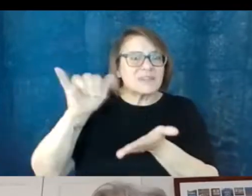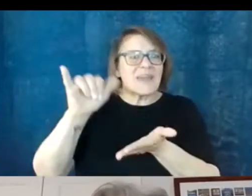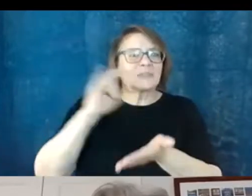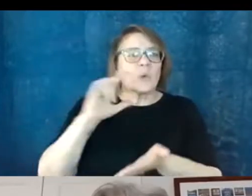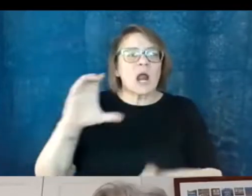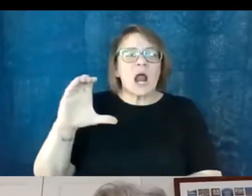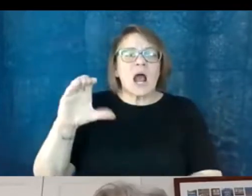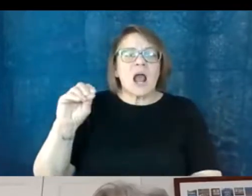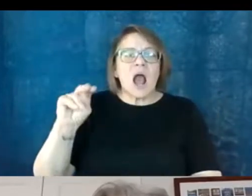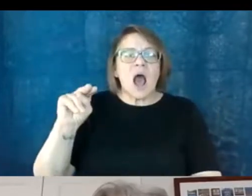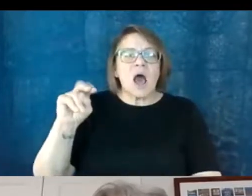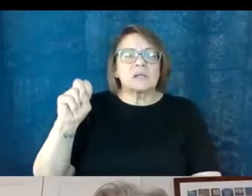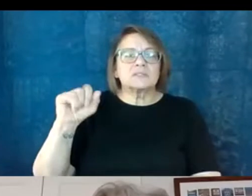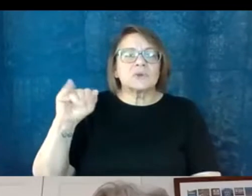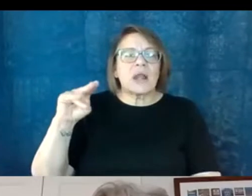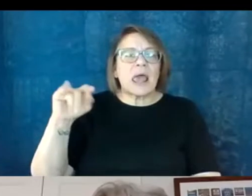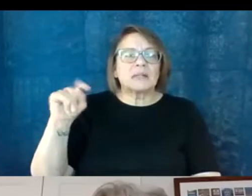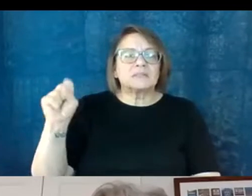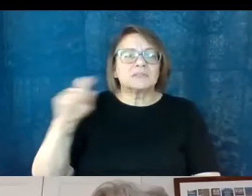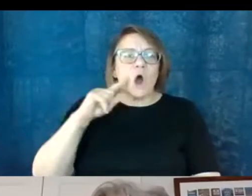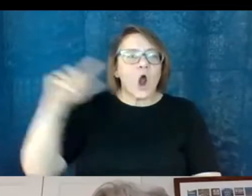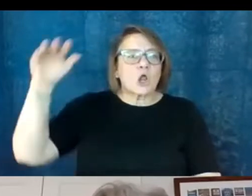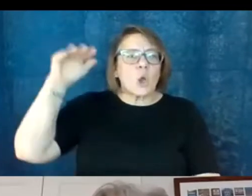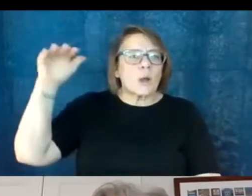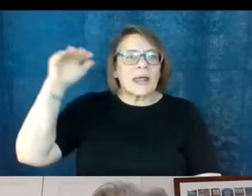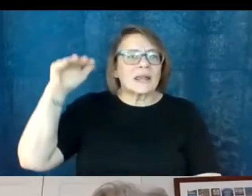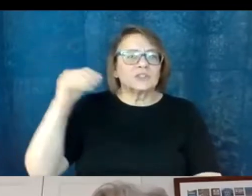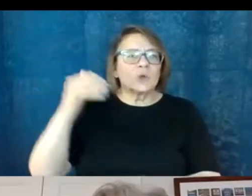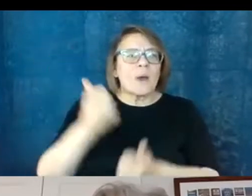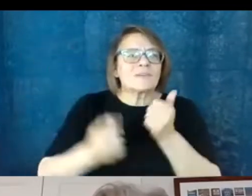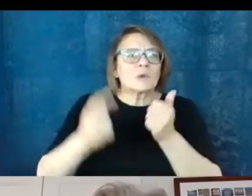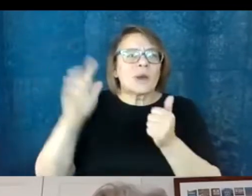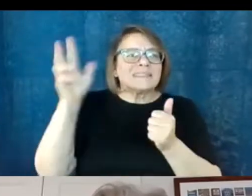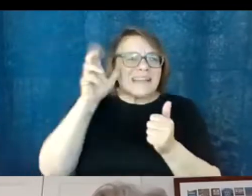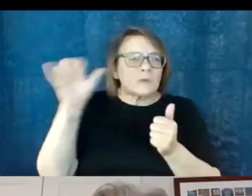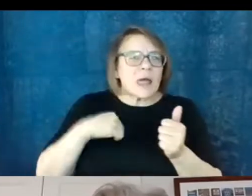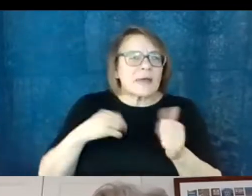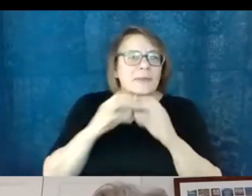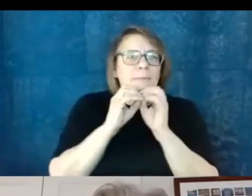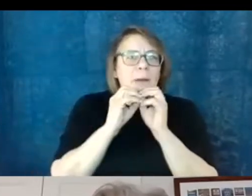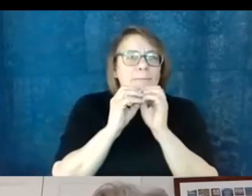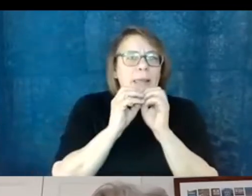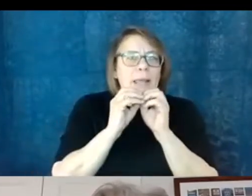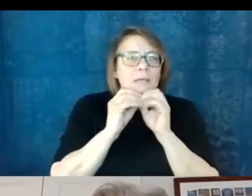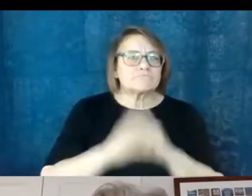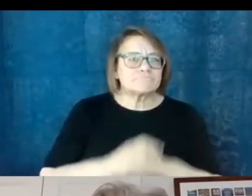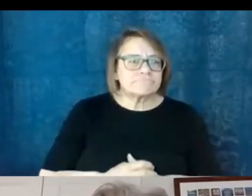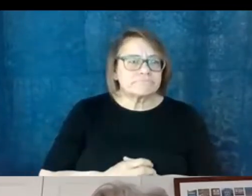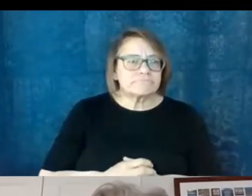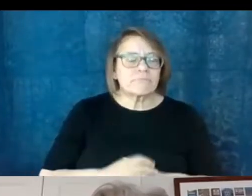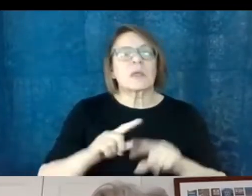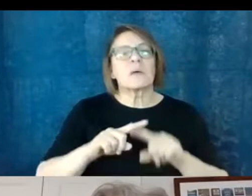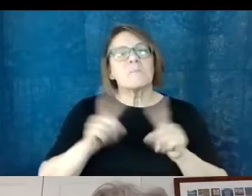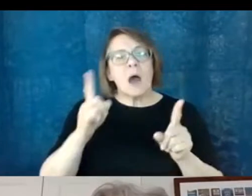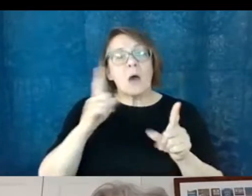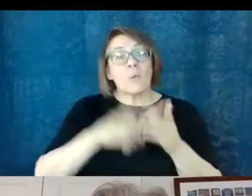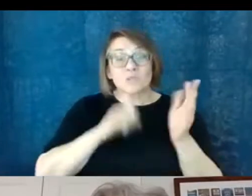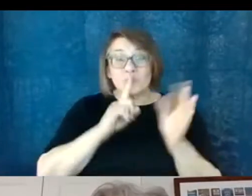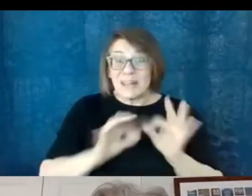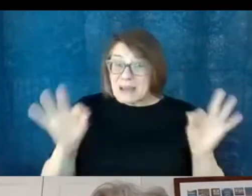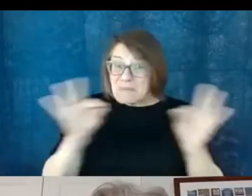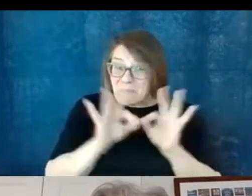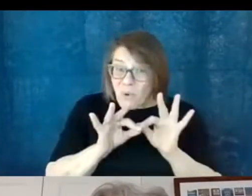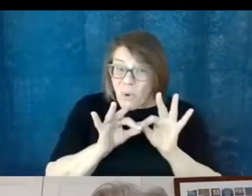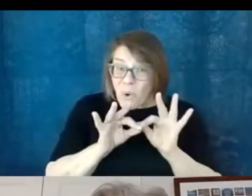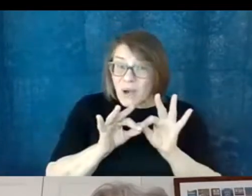located, which will just make everyone sound like they're mumbling. And so what I think is really important for